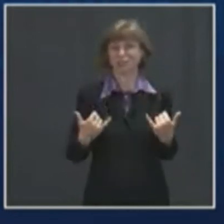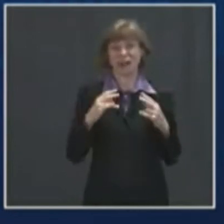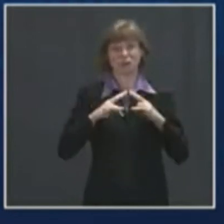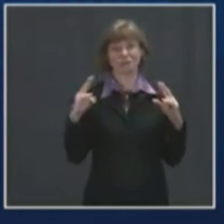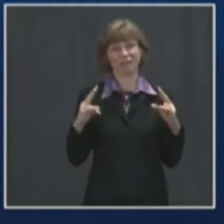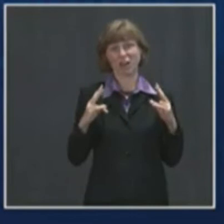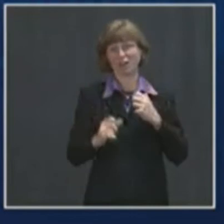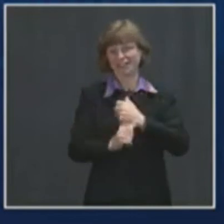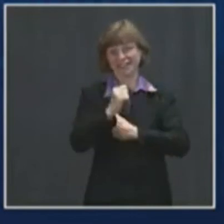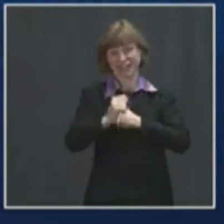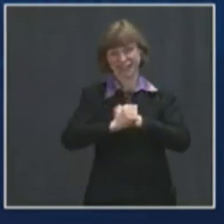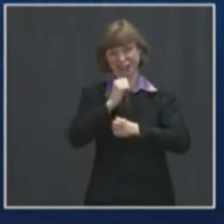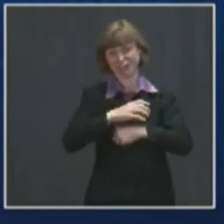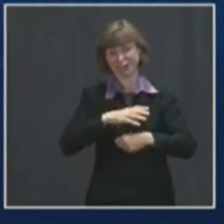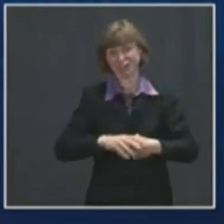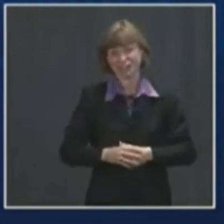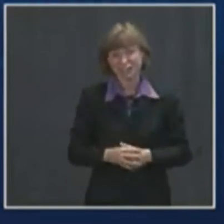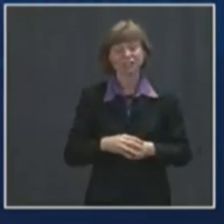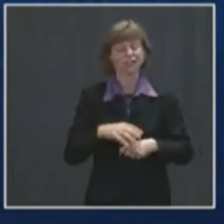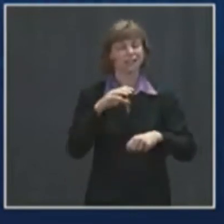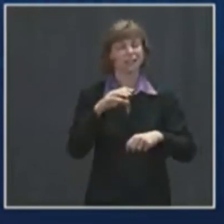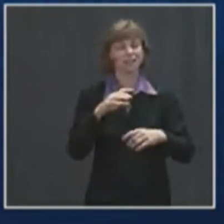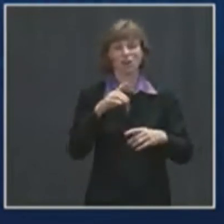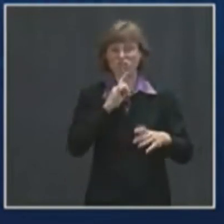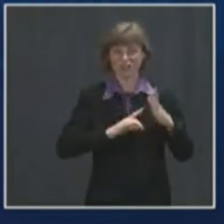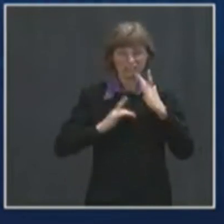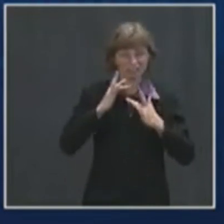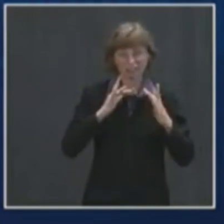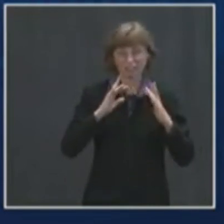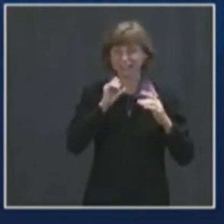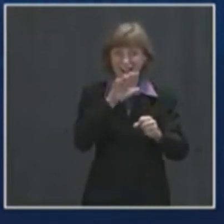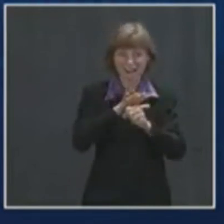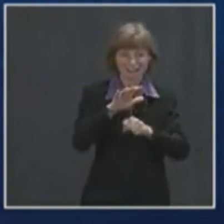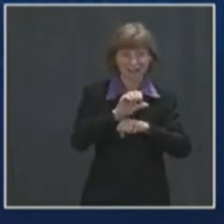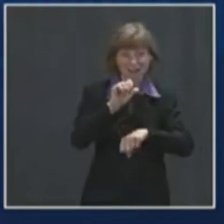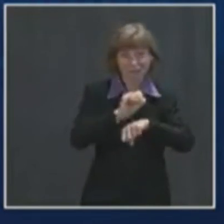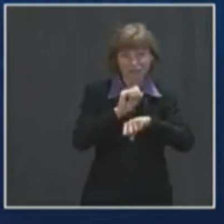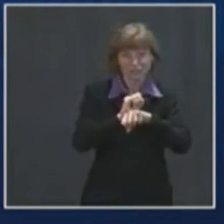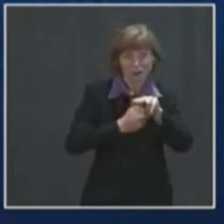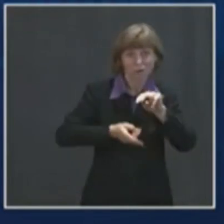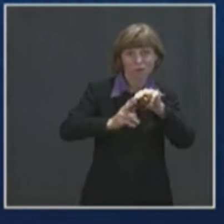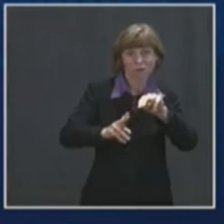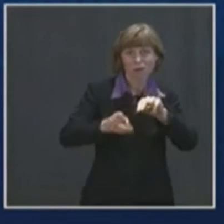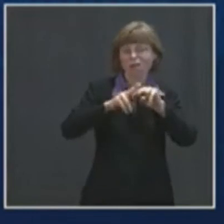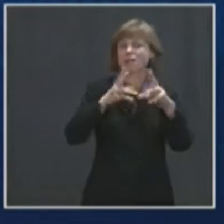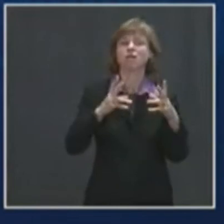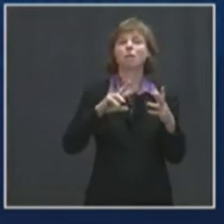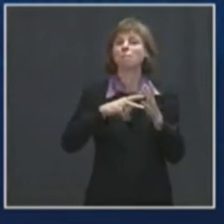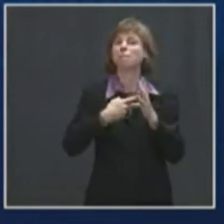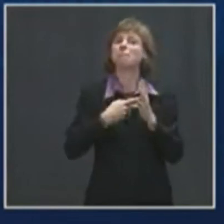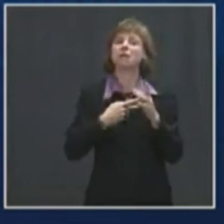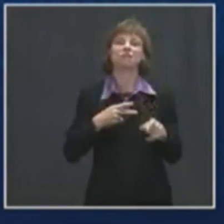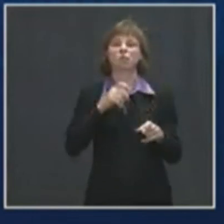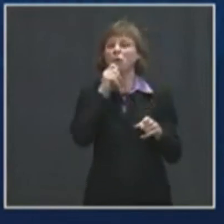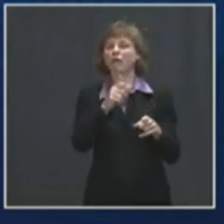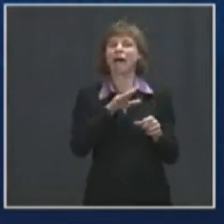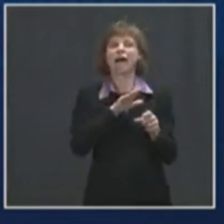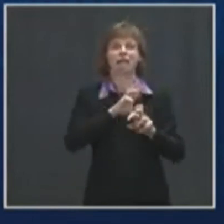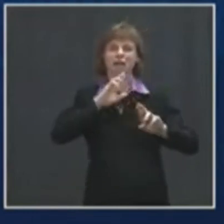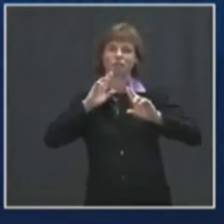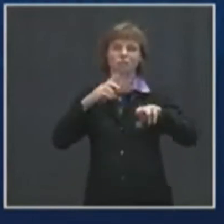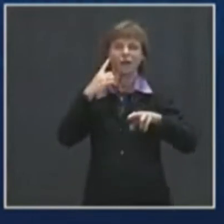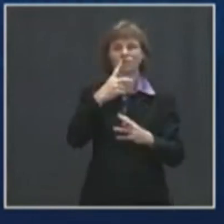Lack of job growth is a result of our failure to act appropriately in response to this immense dual crisis, and our